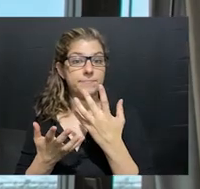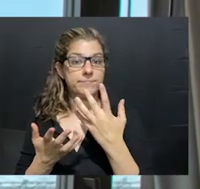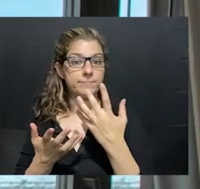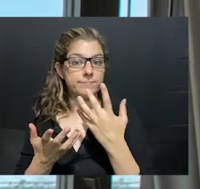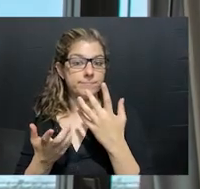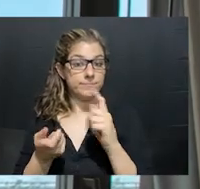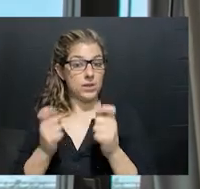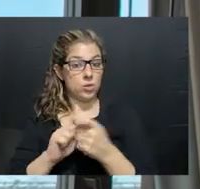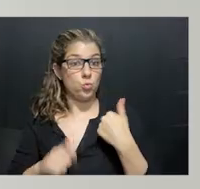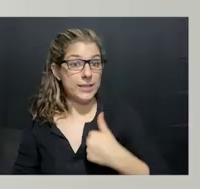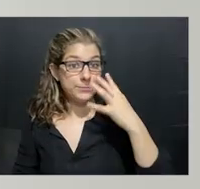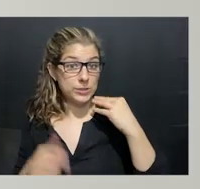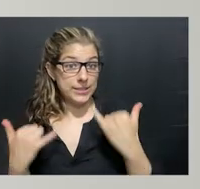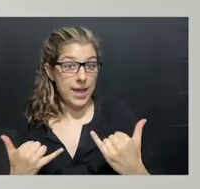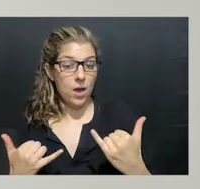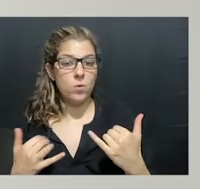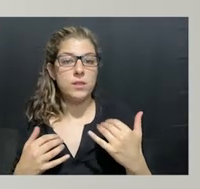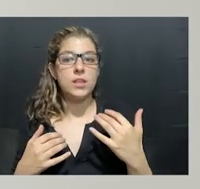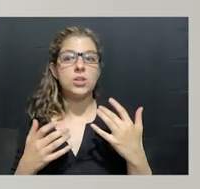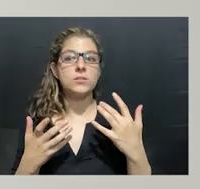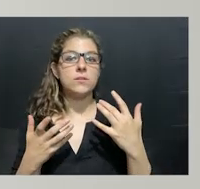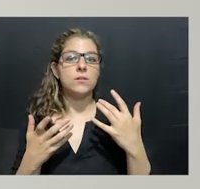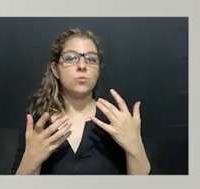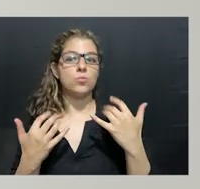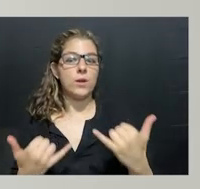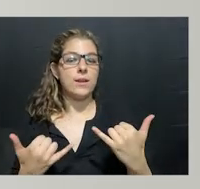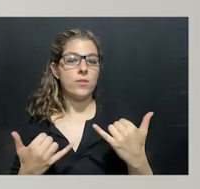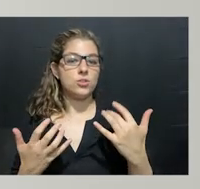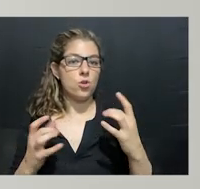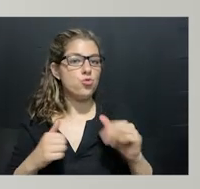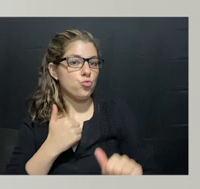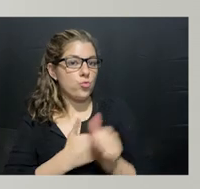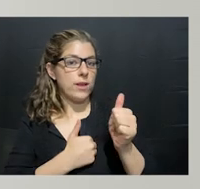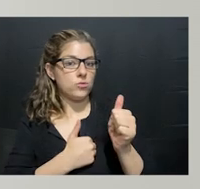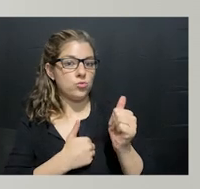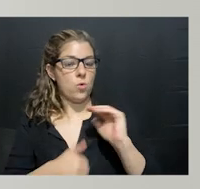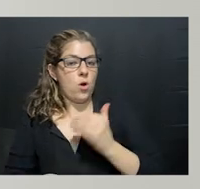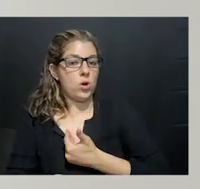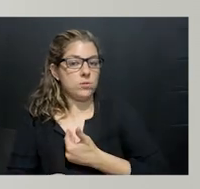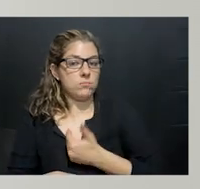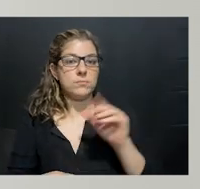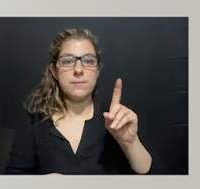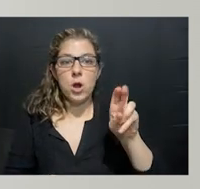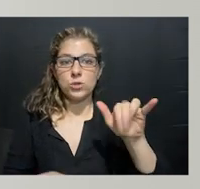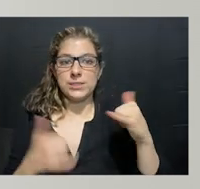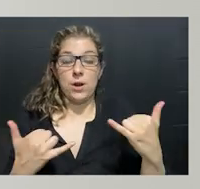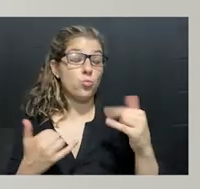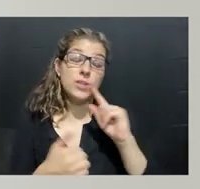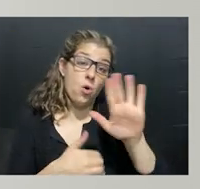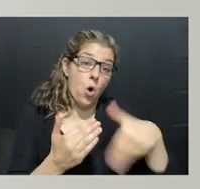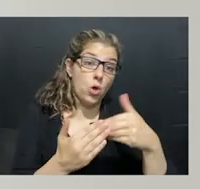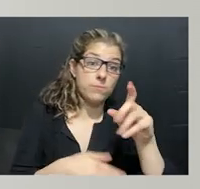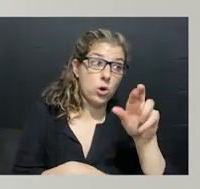that we're faced with. There is an existential threat to the integrity of our democracy, all democracies